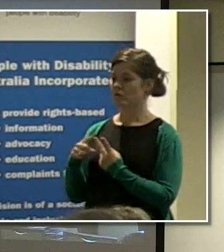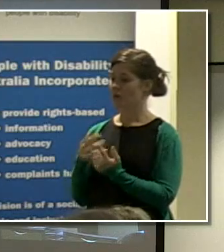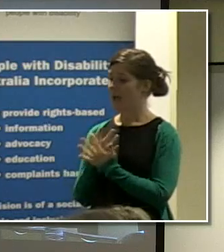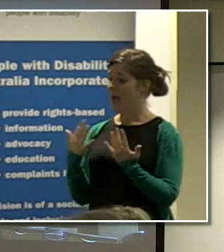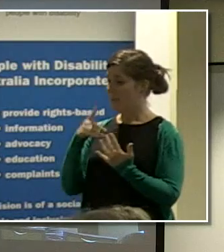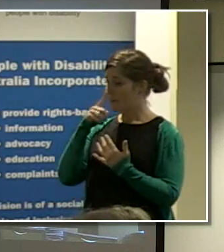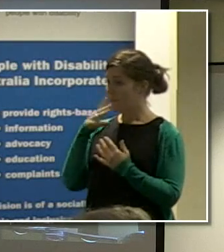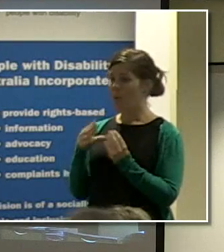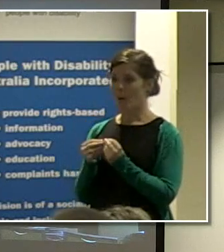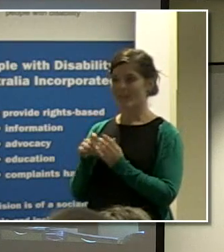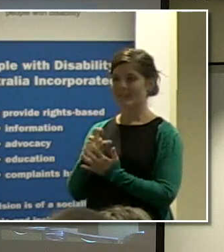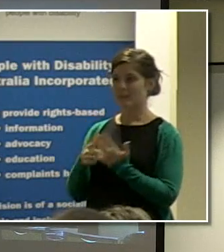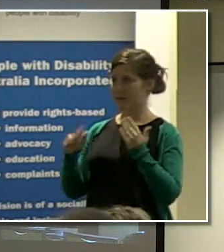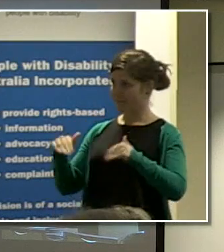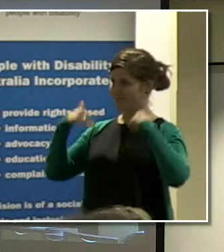of management?